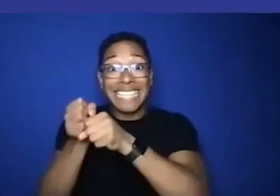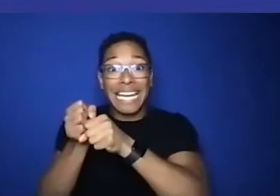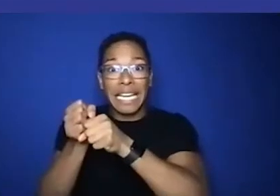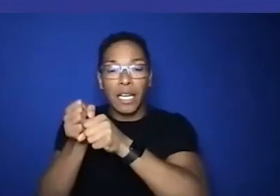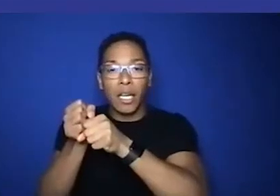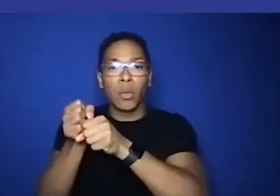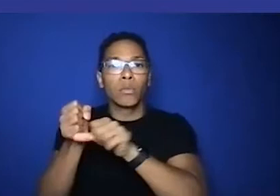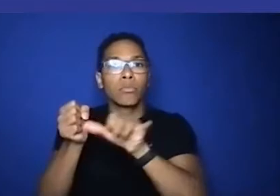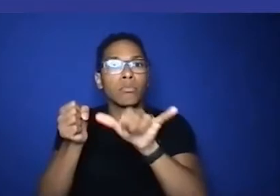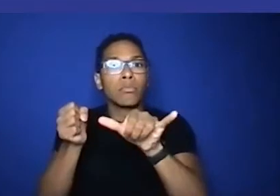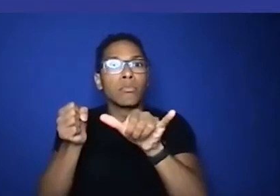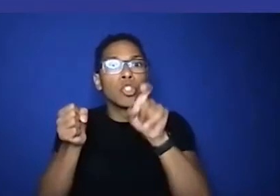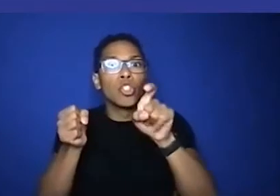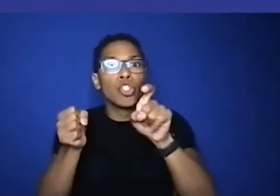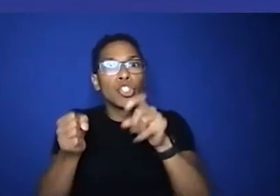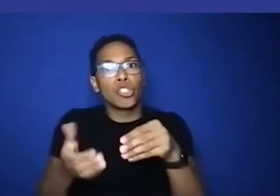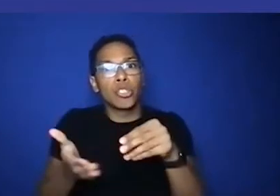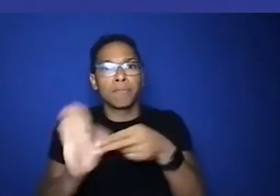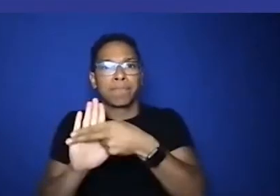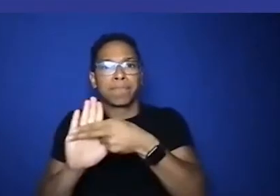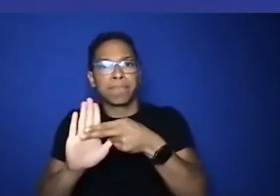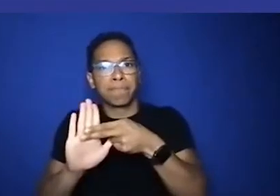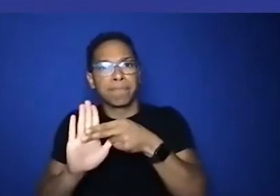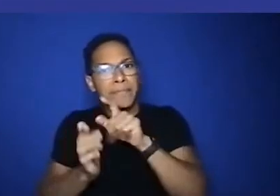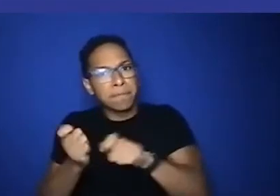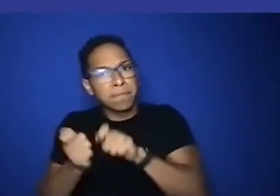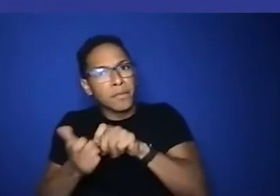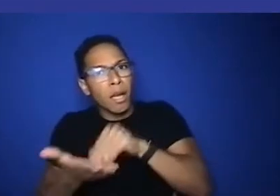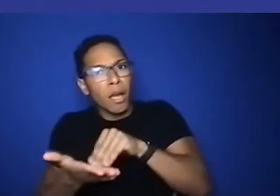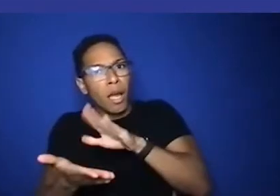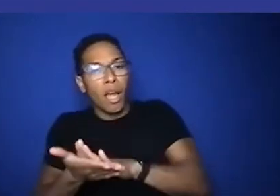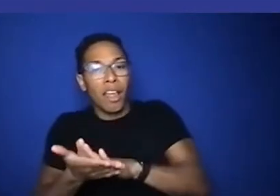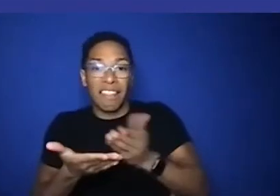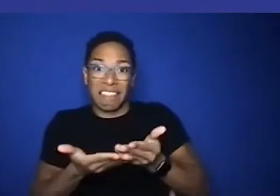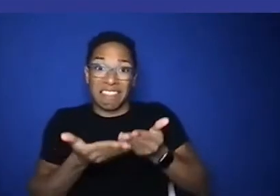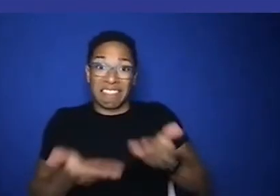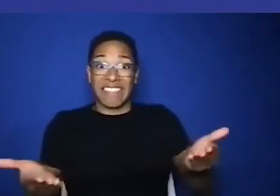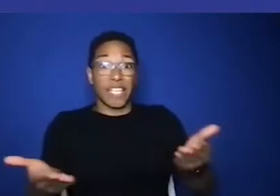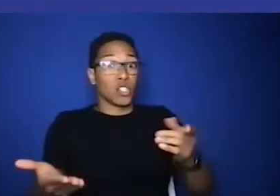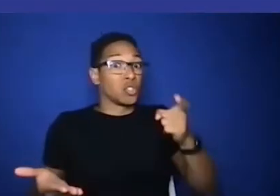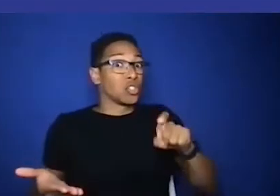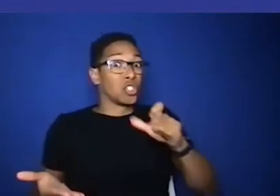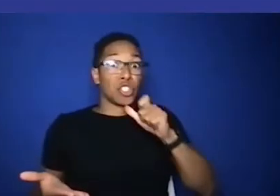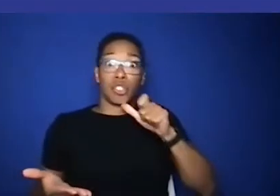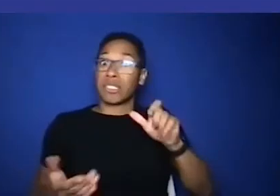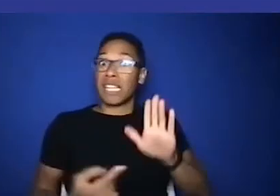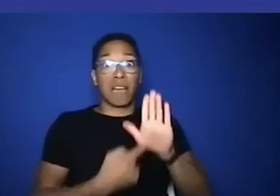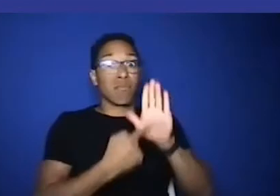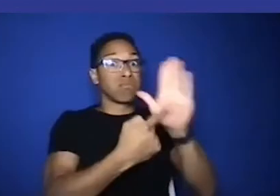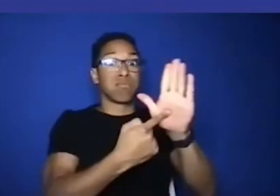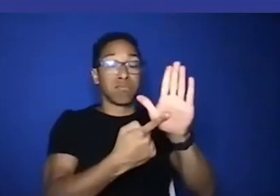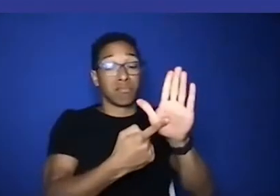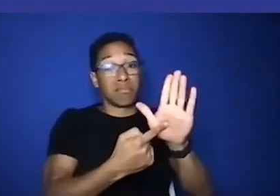should not be on display. They shouldn't have even left our community. They should be rematriated.